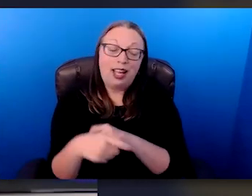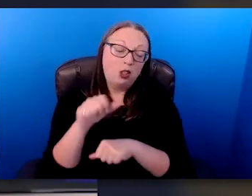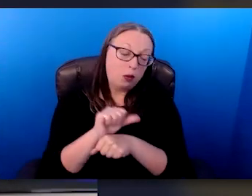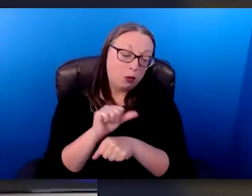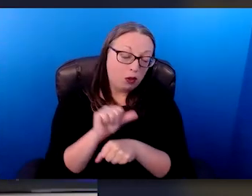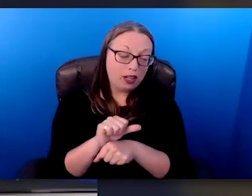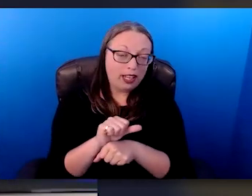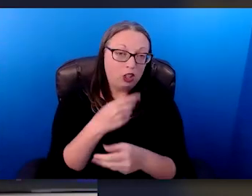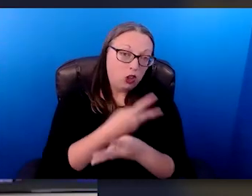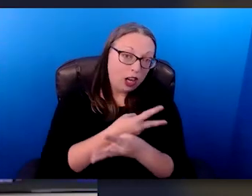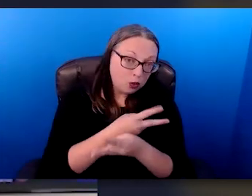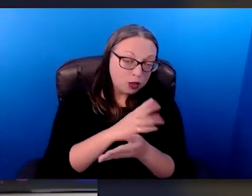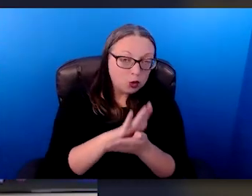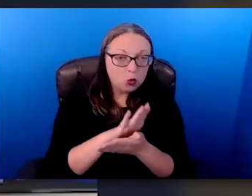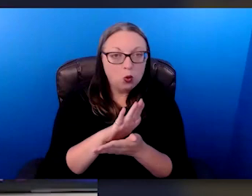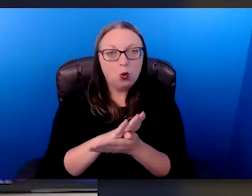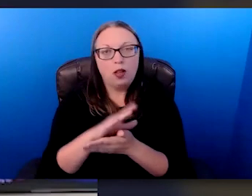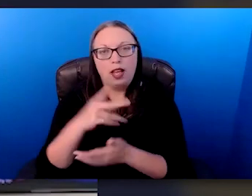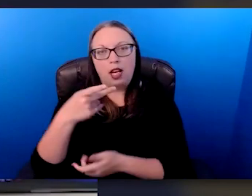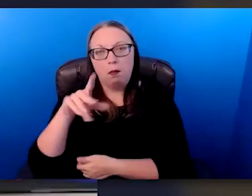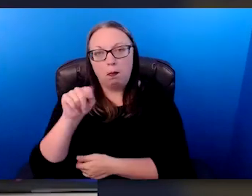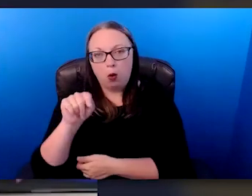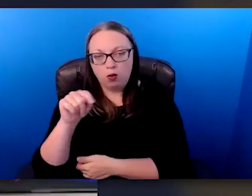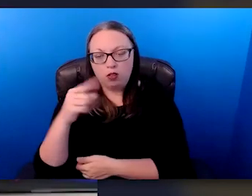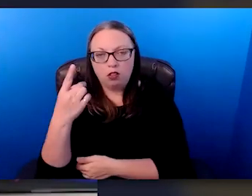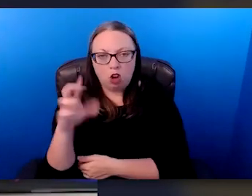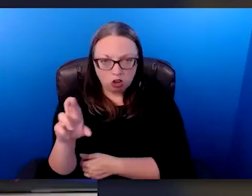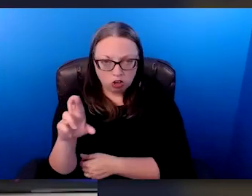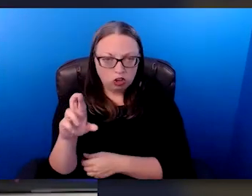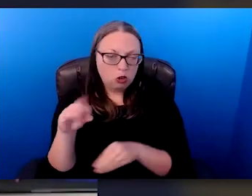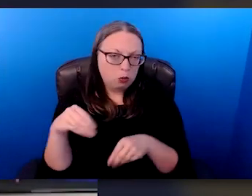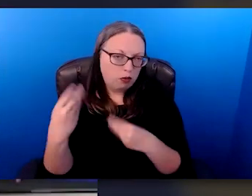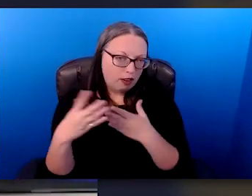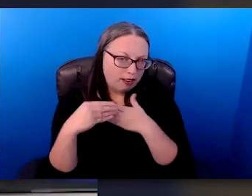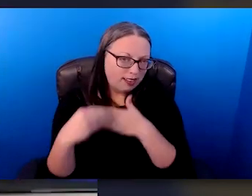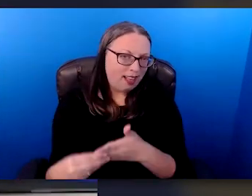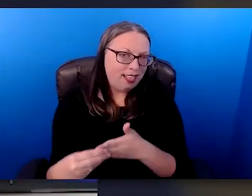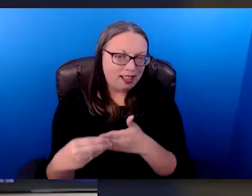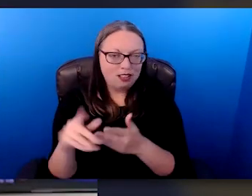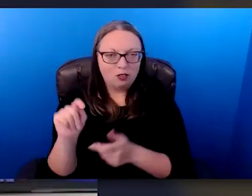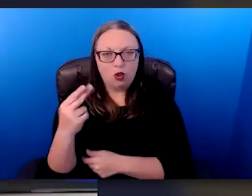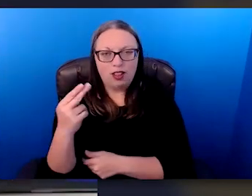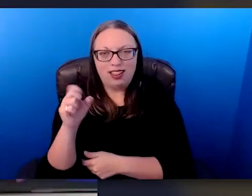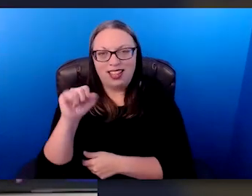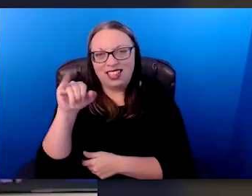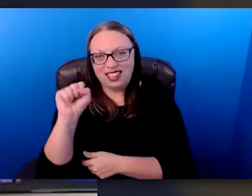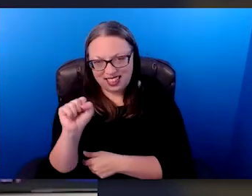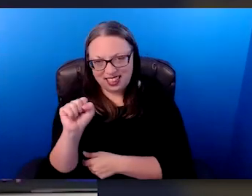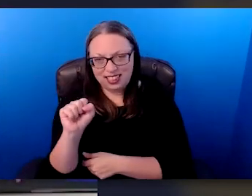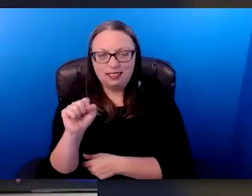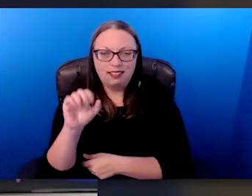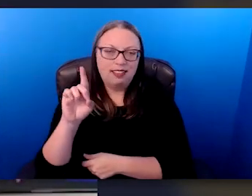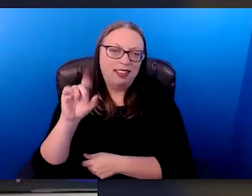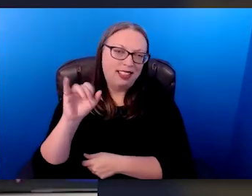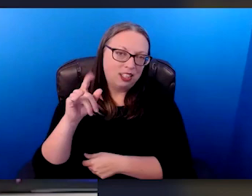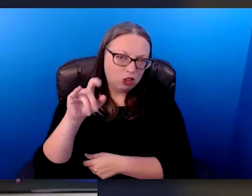Studies on providing guidelines for thesis and dissertation work as well. But there's more